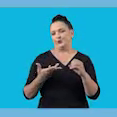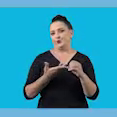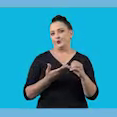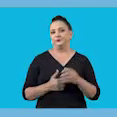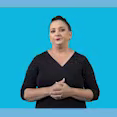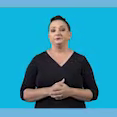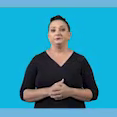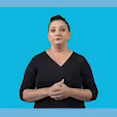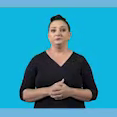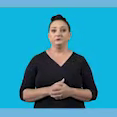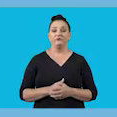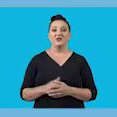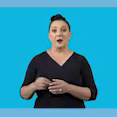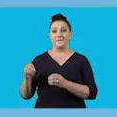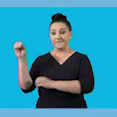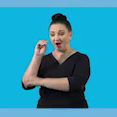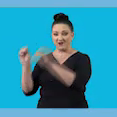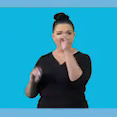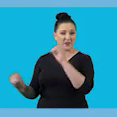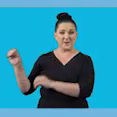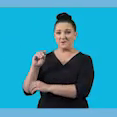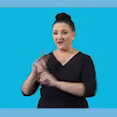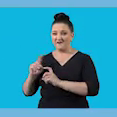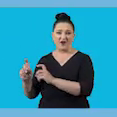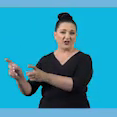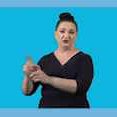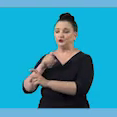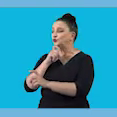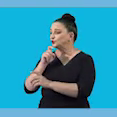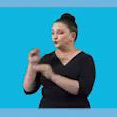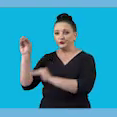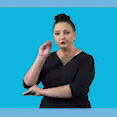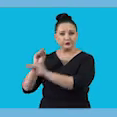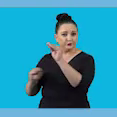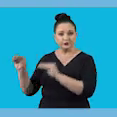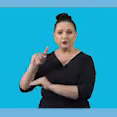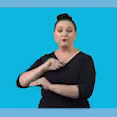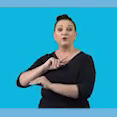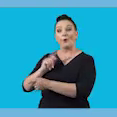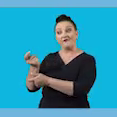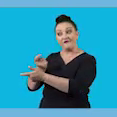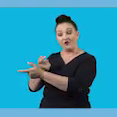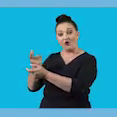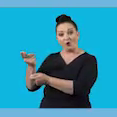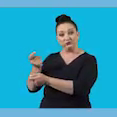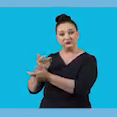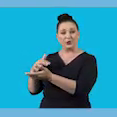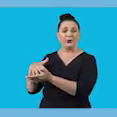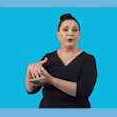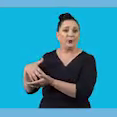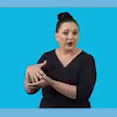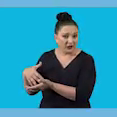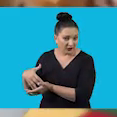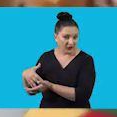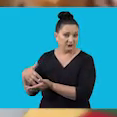affect? The particles in a gas are always moving fast, and we know why they're always moving fast, because of the force of attraction between